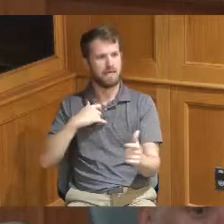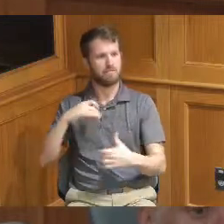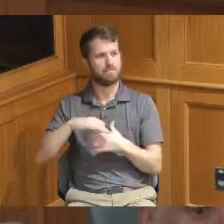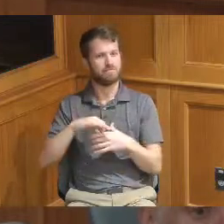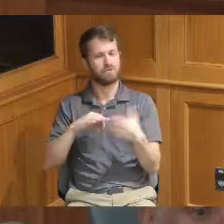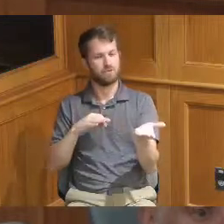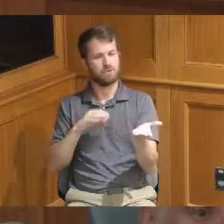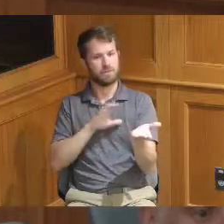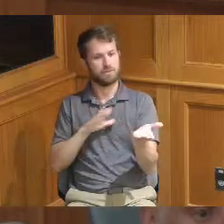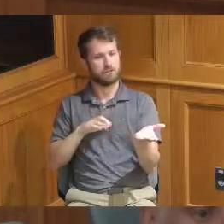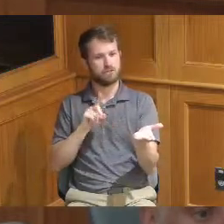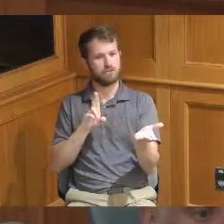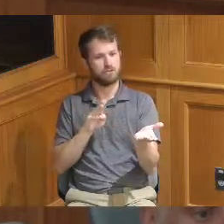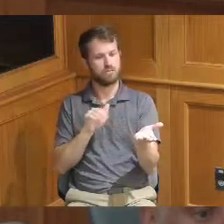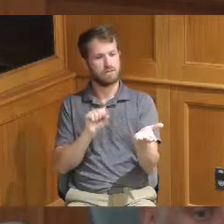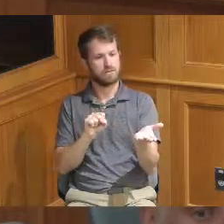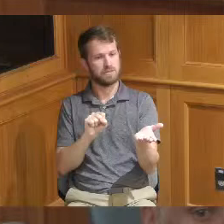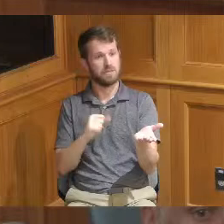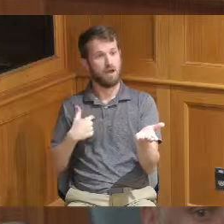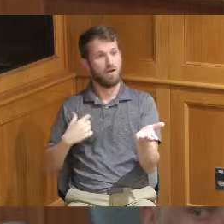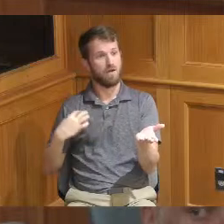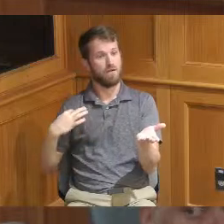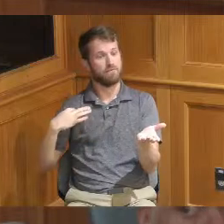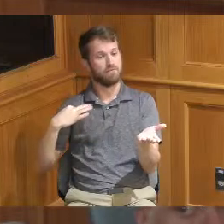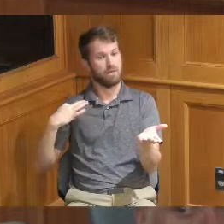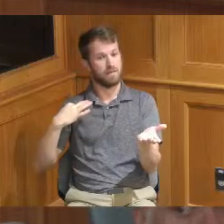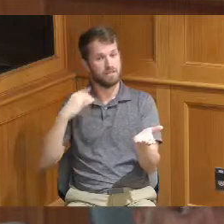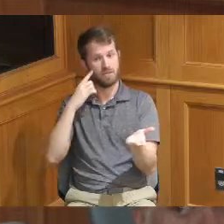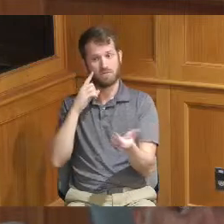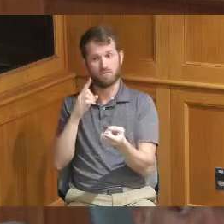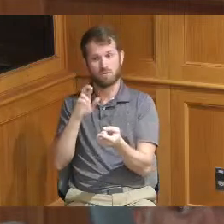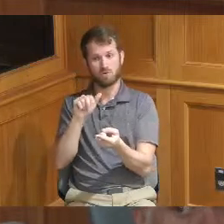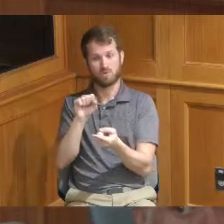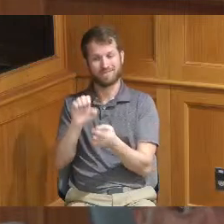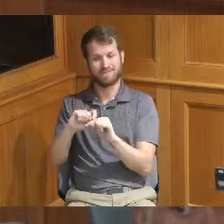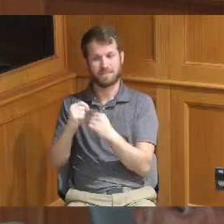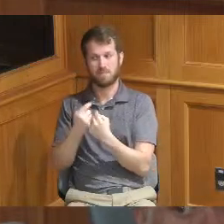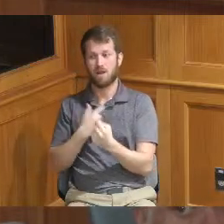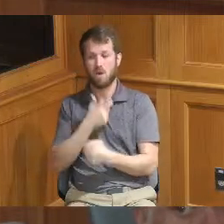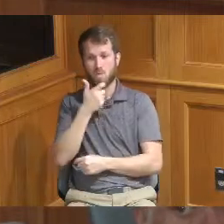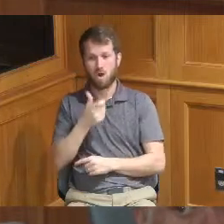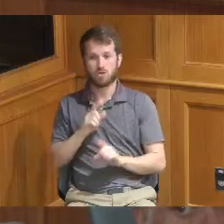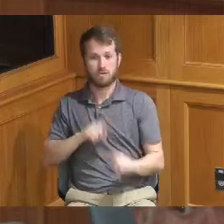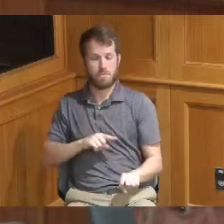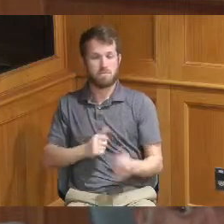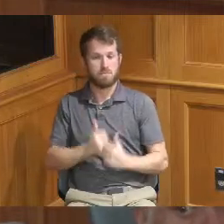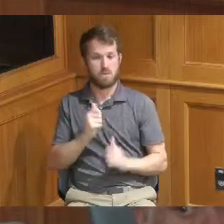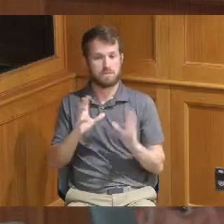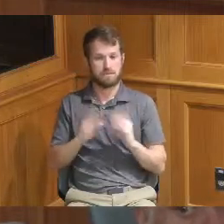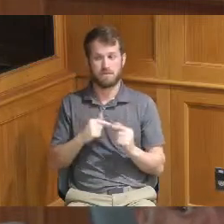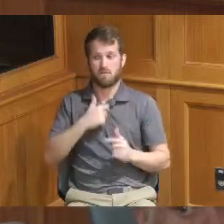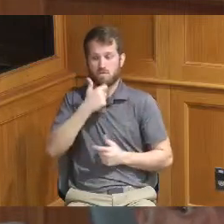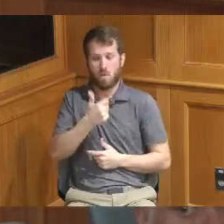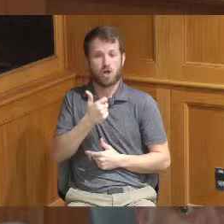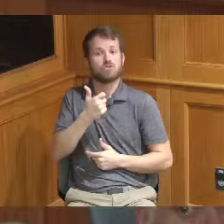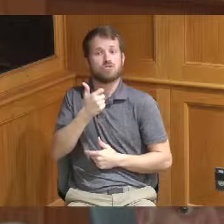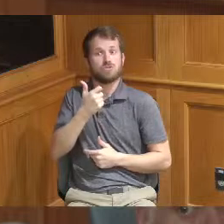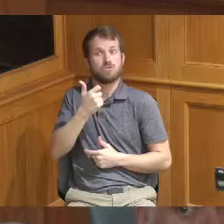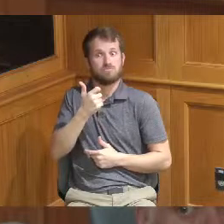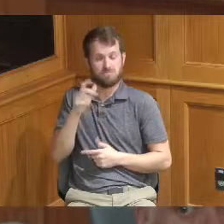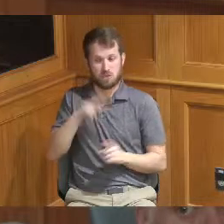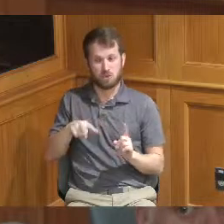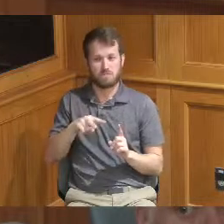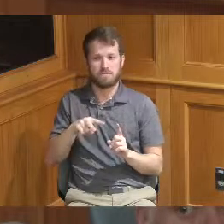Commissioner Dumas. I volunteered for the Reese team and watched and attend most meetings. I have watched and observed the disrespect,